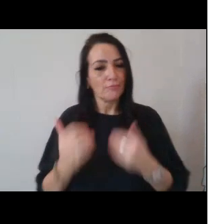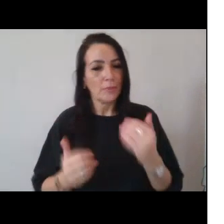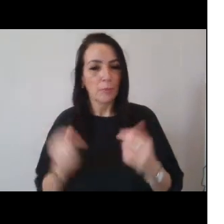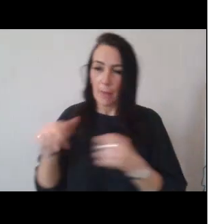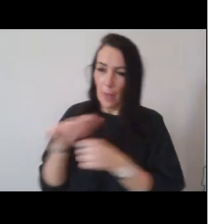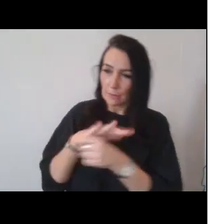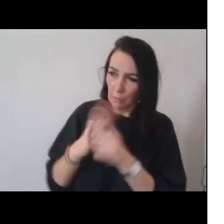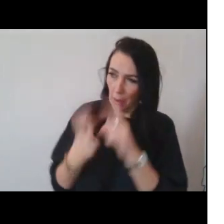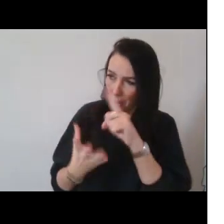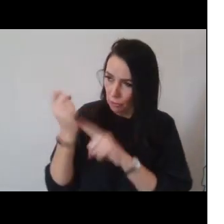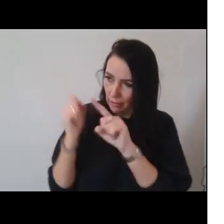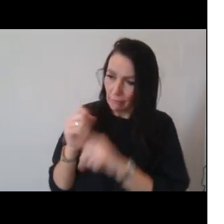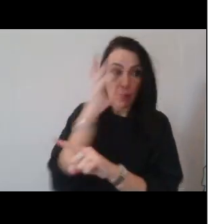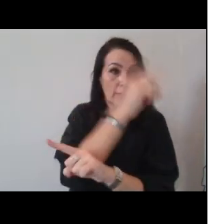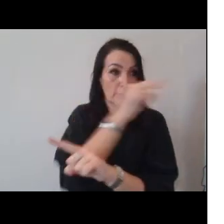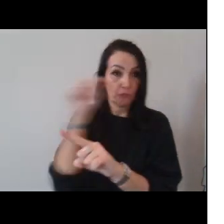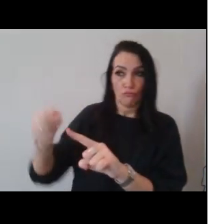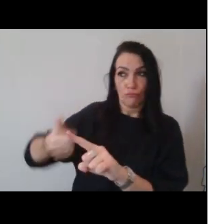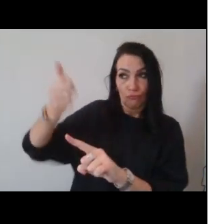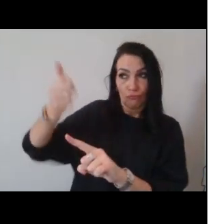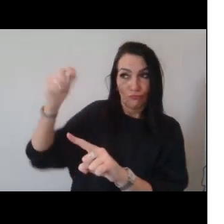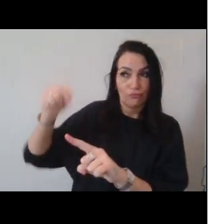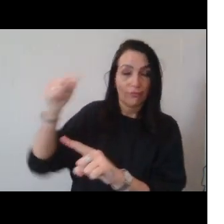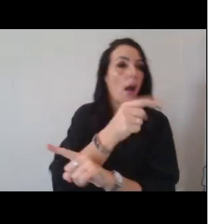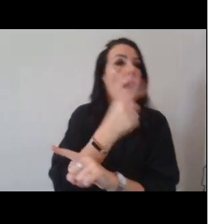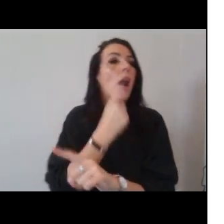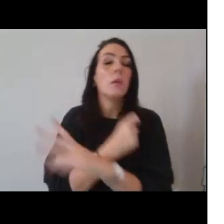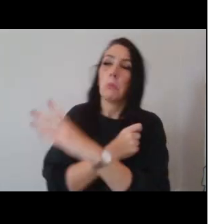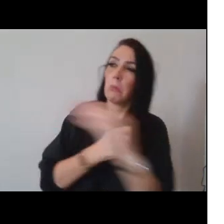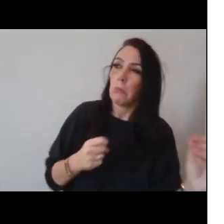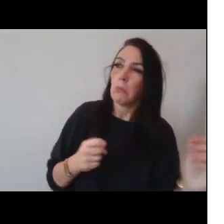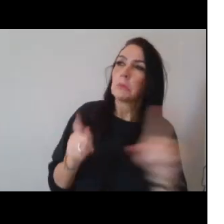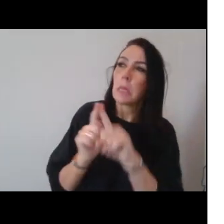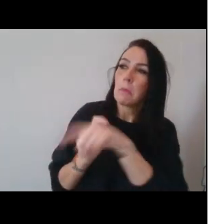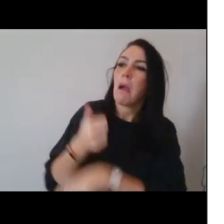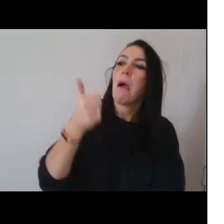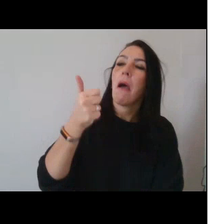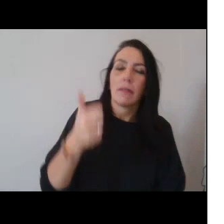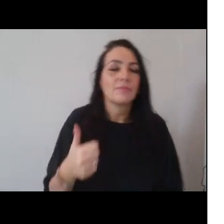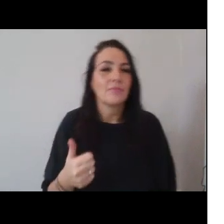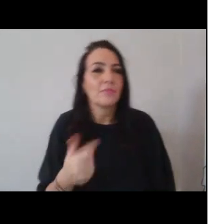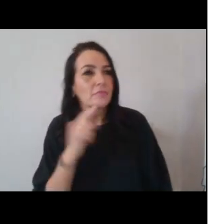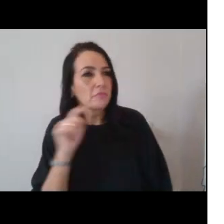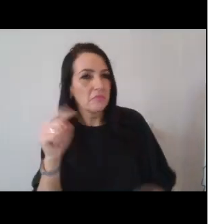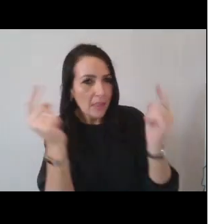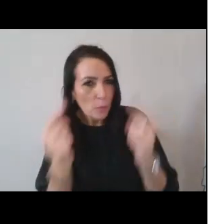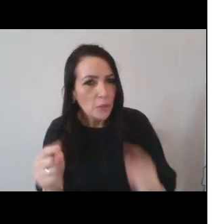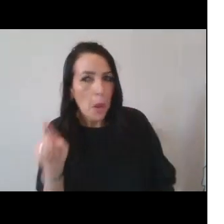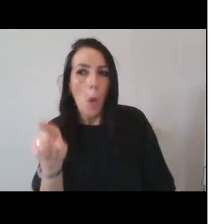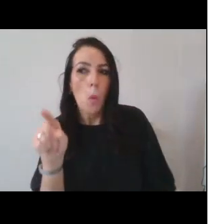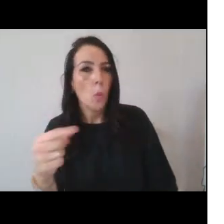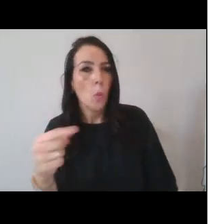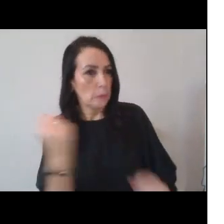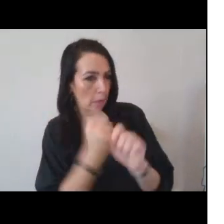departments, I think it encourages people to kind of, again, be that little bit more ambitious, go that little bit further, and make